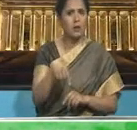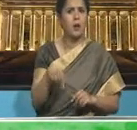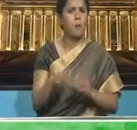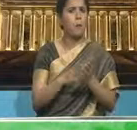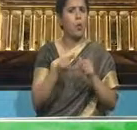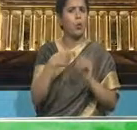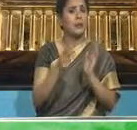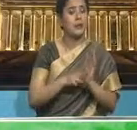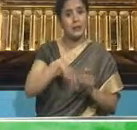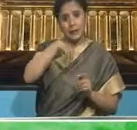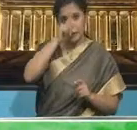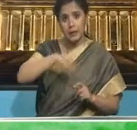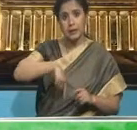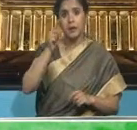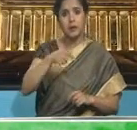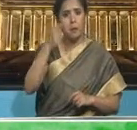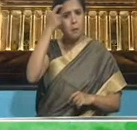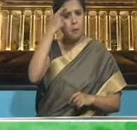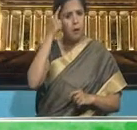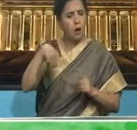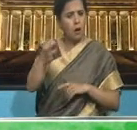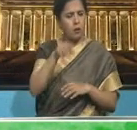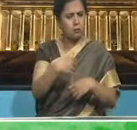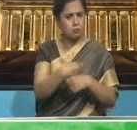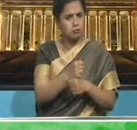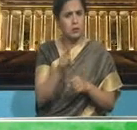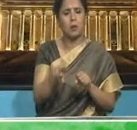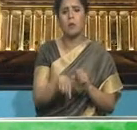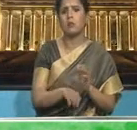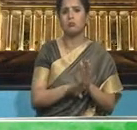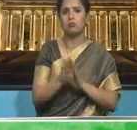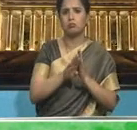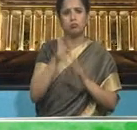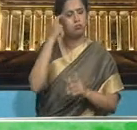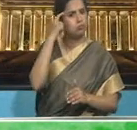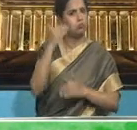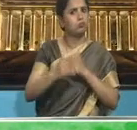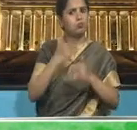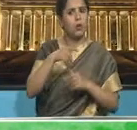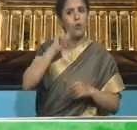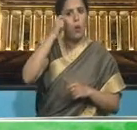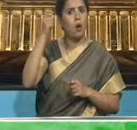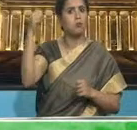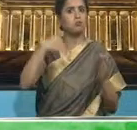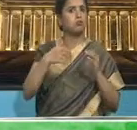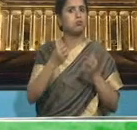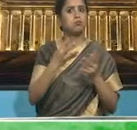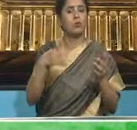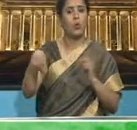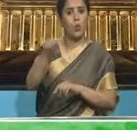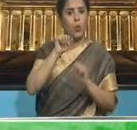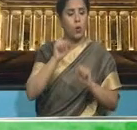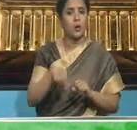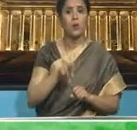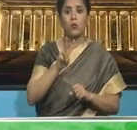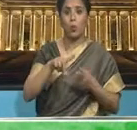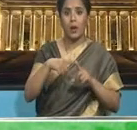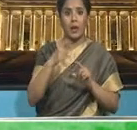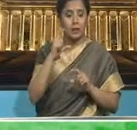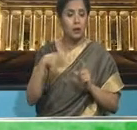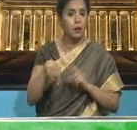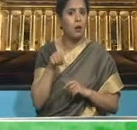Indian mind also welcomed progressive ideas from abroad. following the Vedic